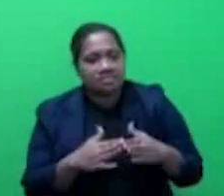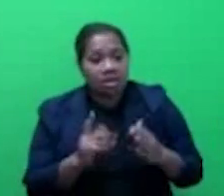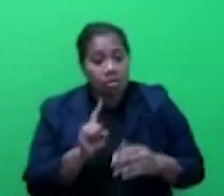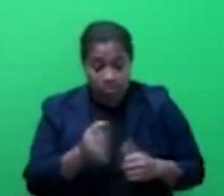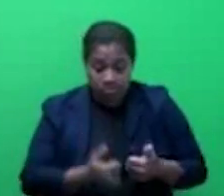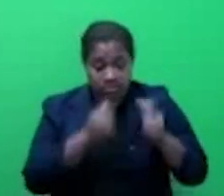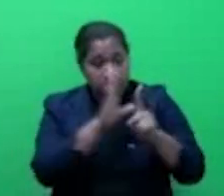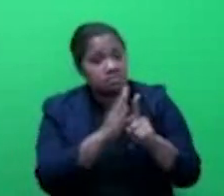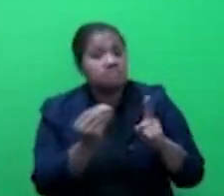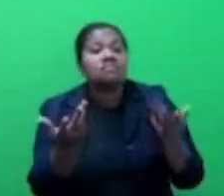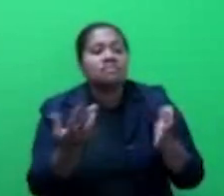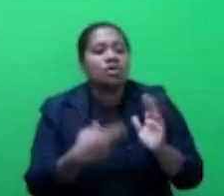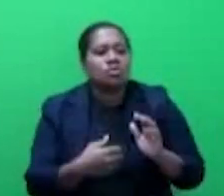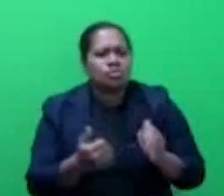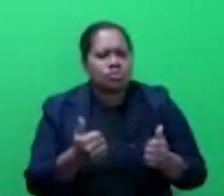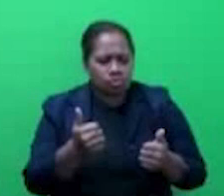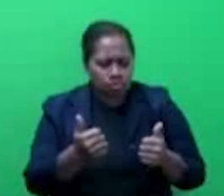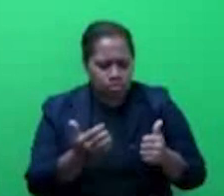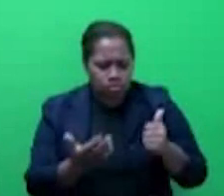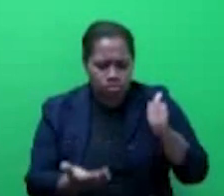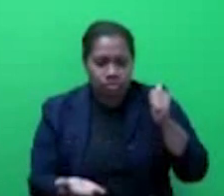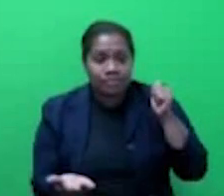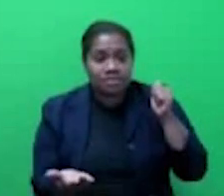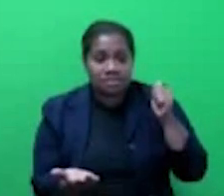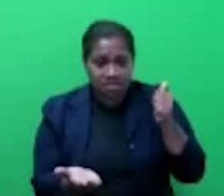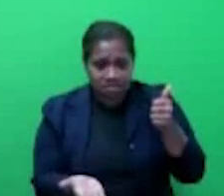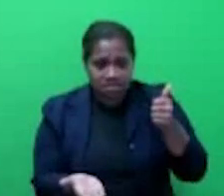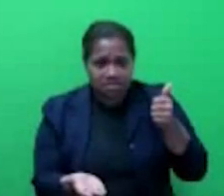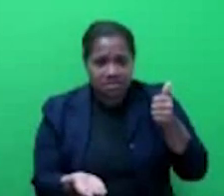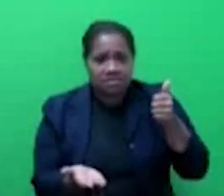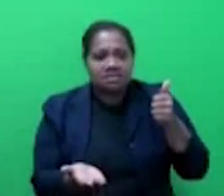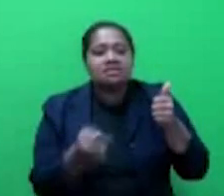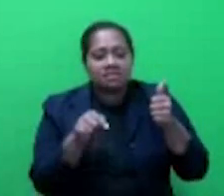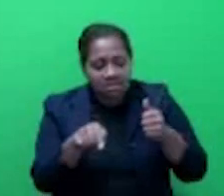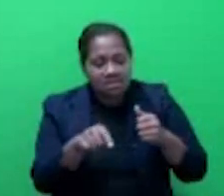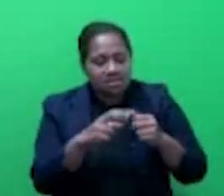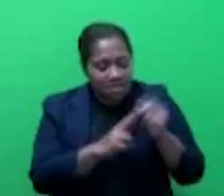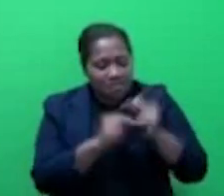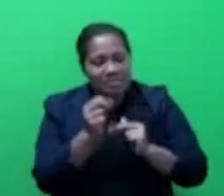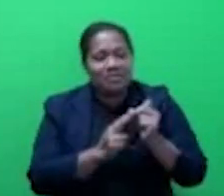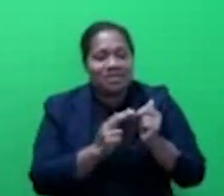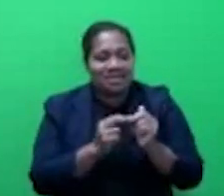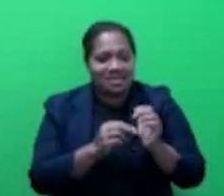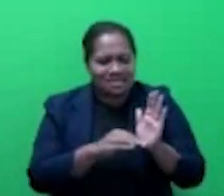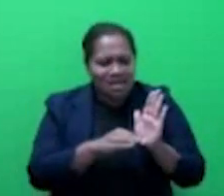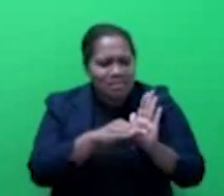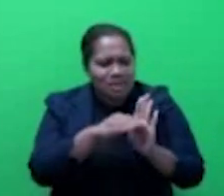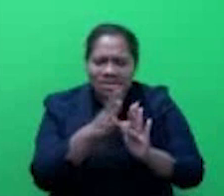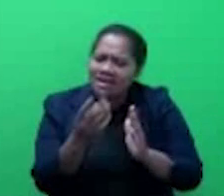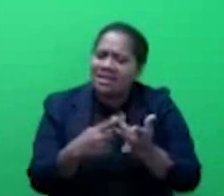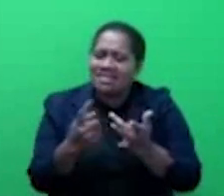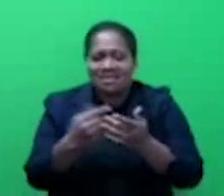Roops. Roops they're also building strata apartments. The other bigger companies who are also